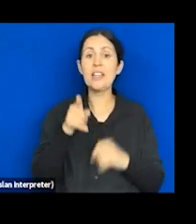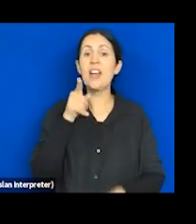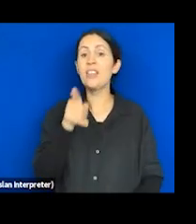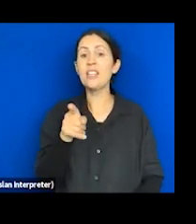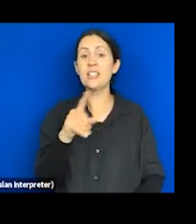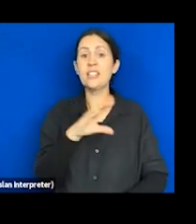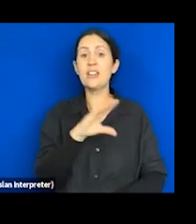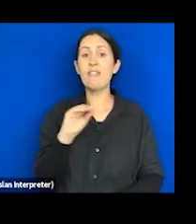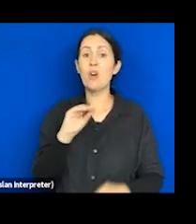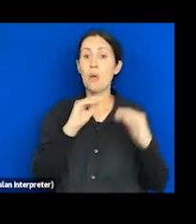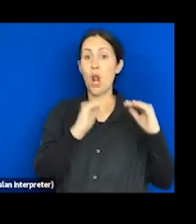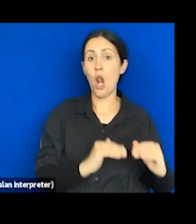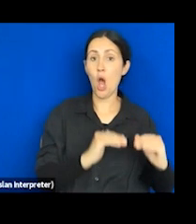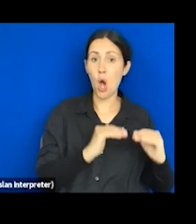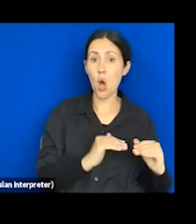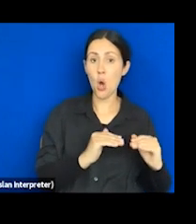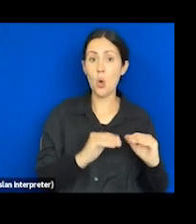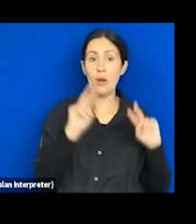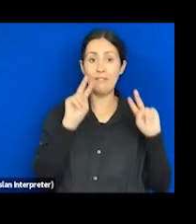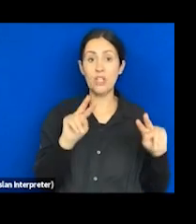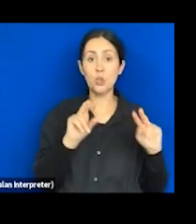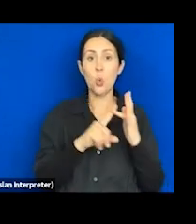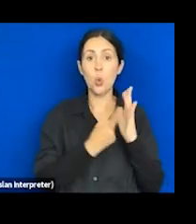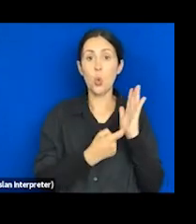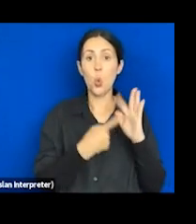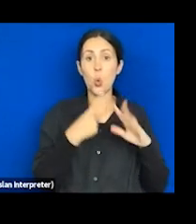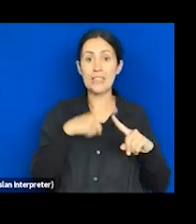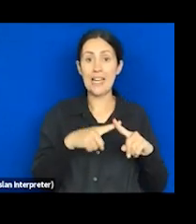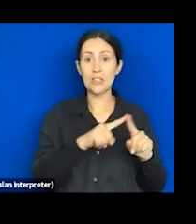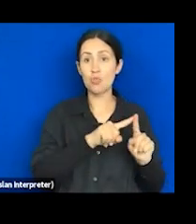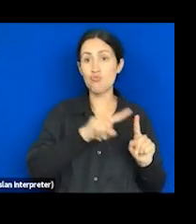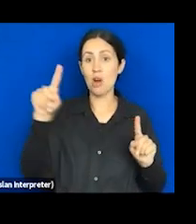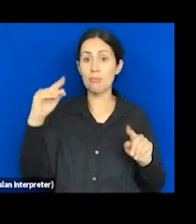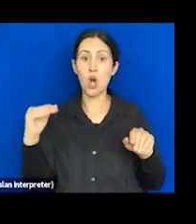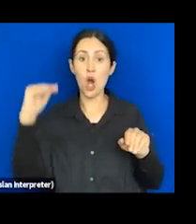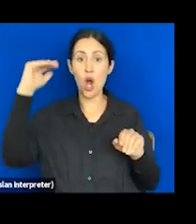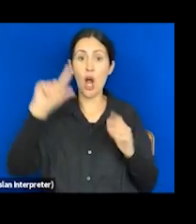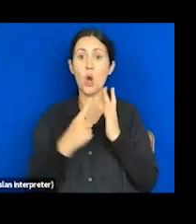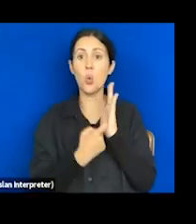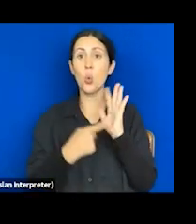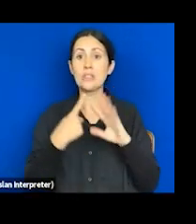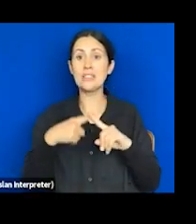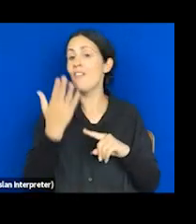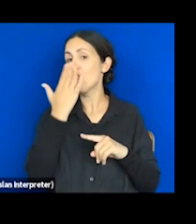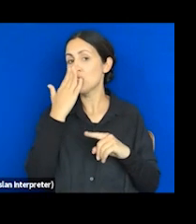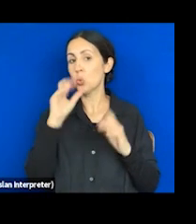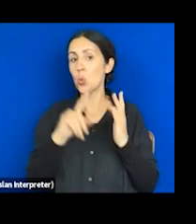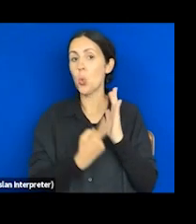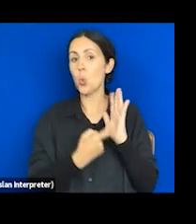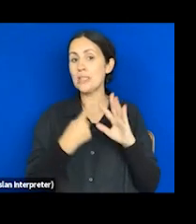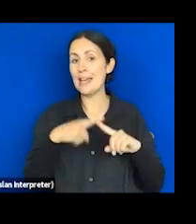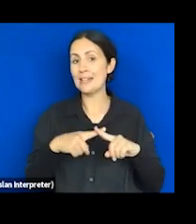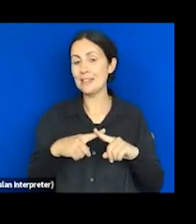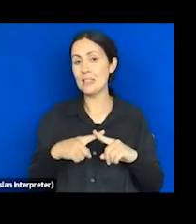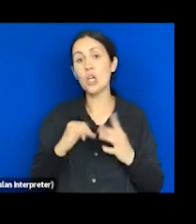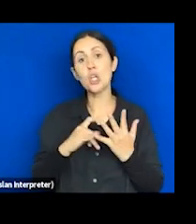the low end, the visual cortex at the back of the brain, up to the high end, the frontal cortex. And if